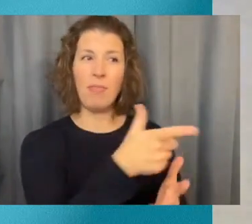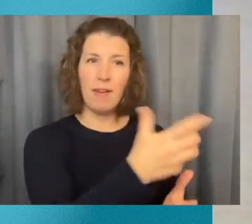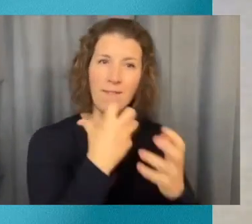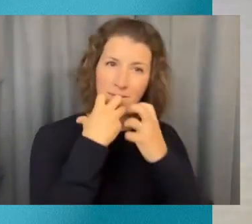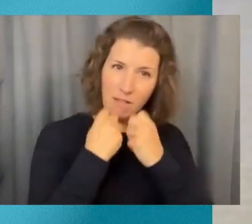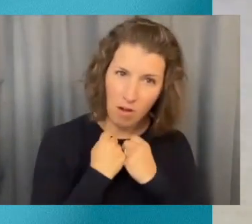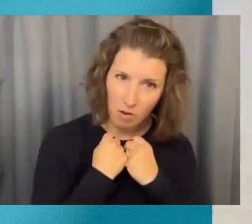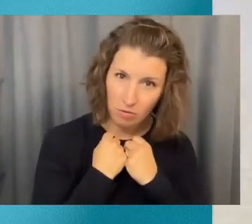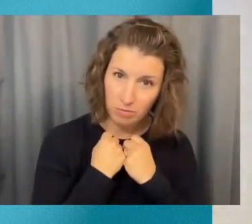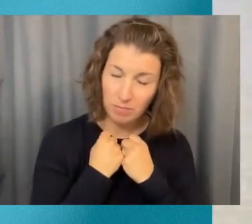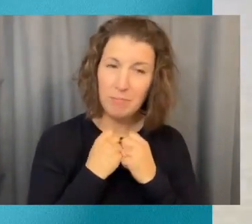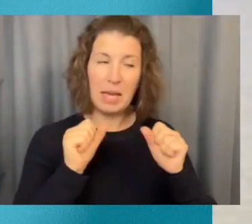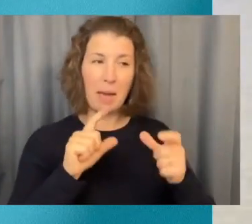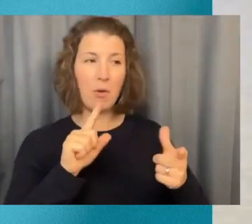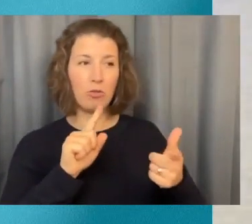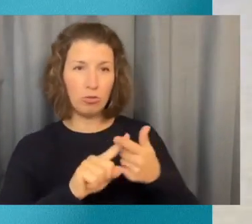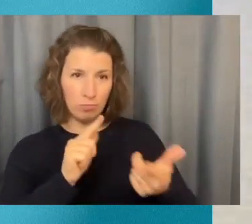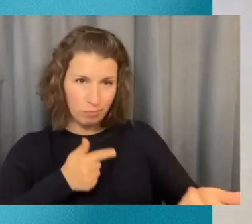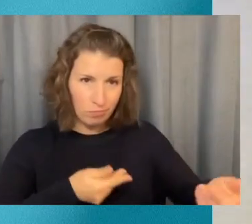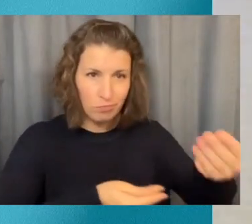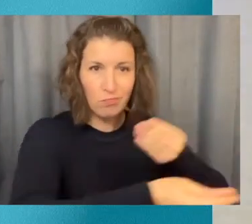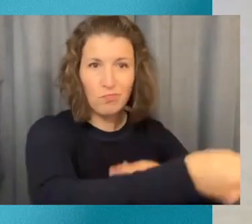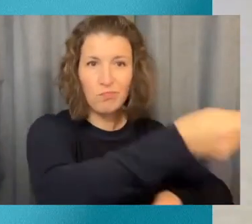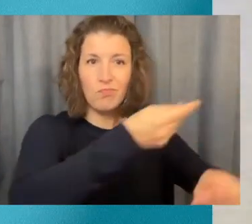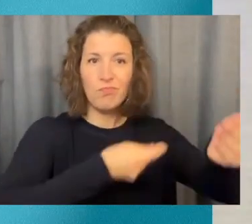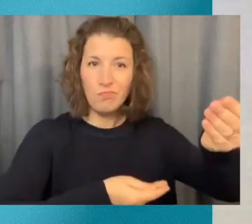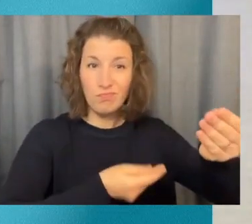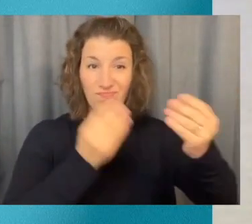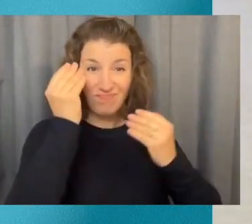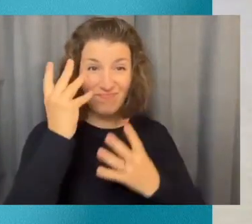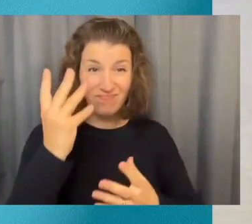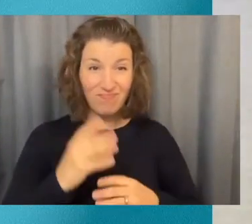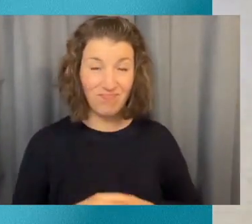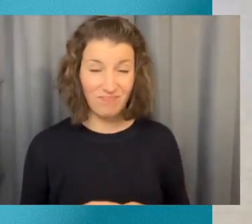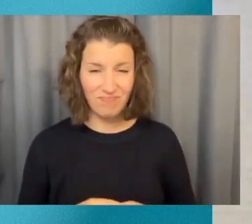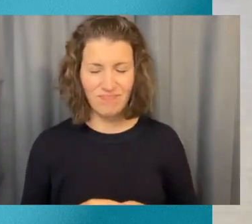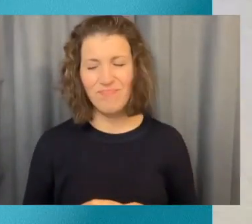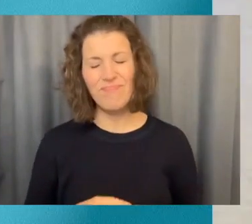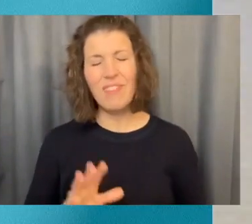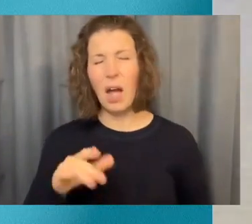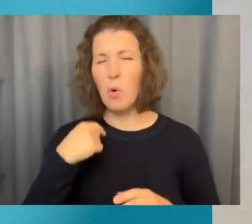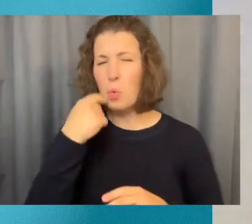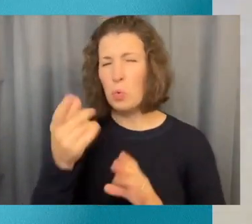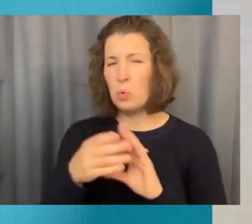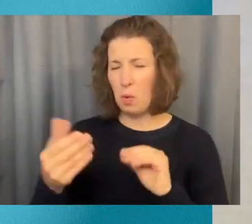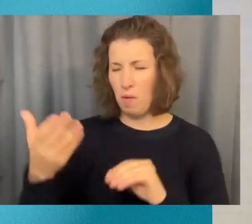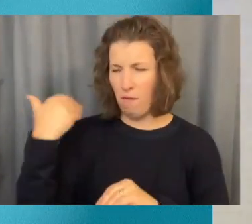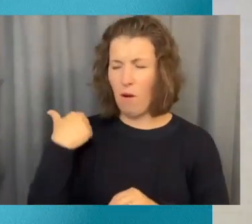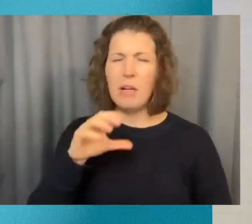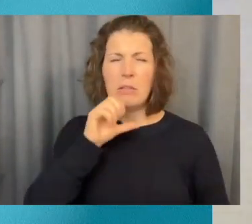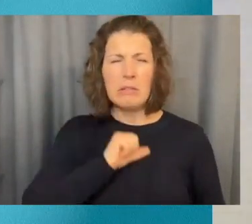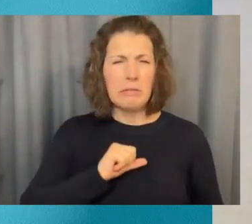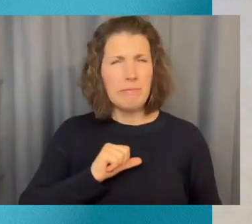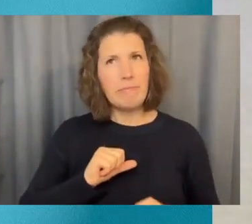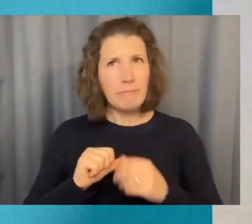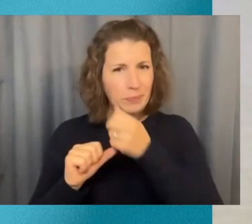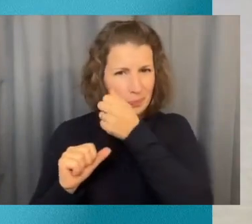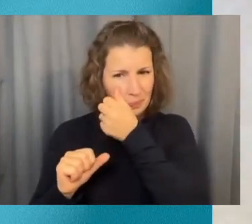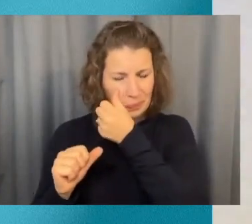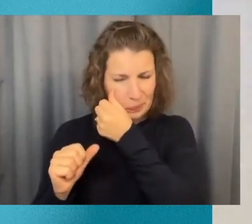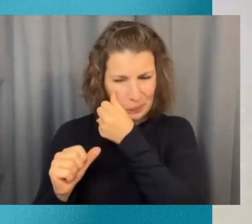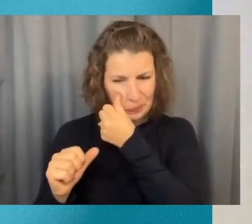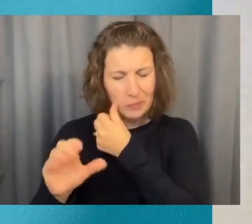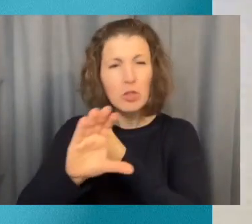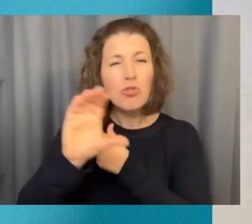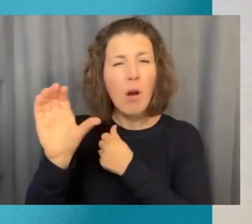I remember once, and I've told this story, where I was in Chicago, South Side, and I was 14th Ward with Alderman Thompson. She brought